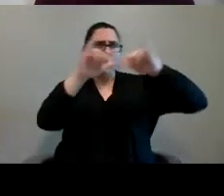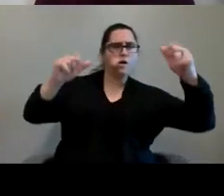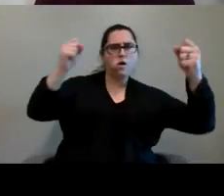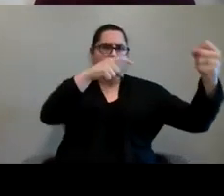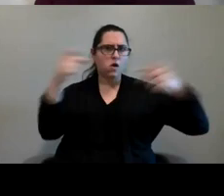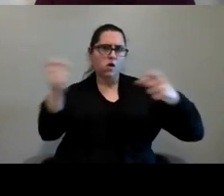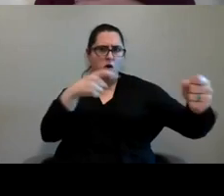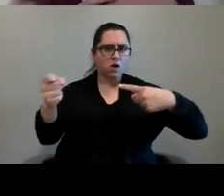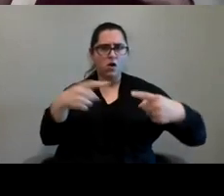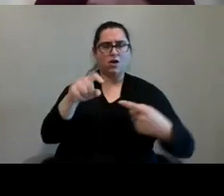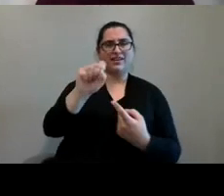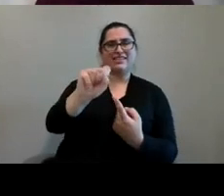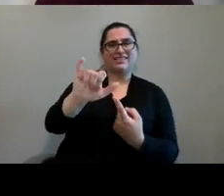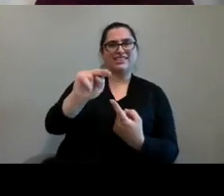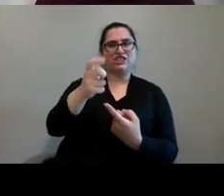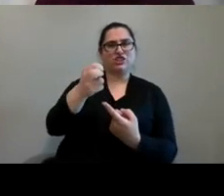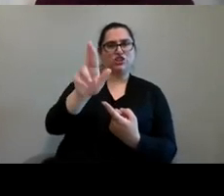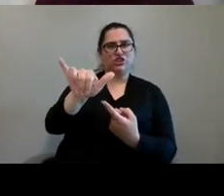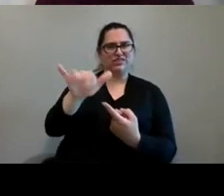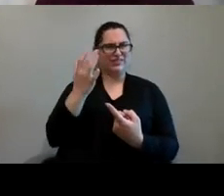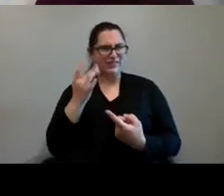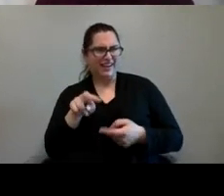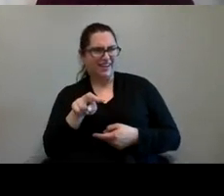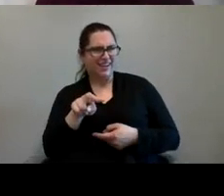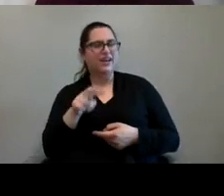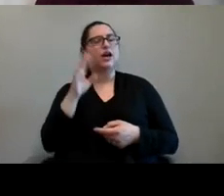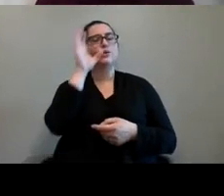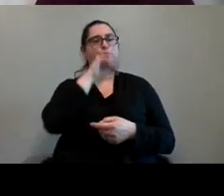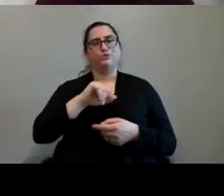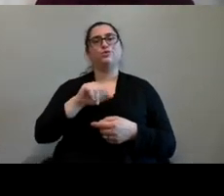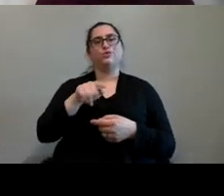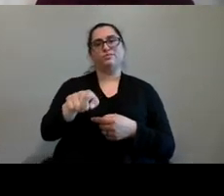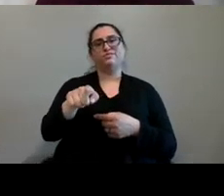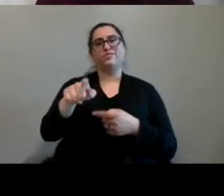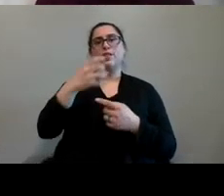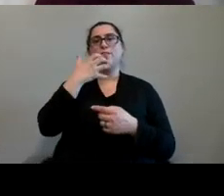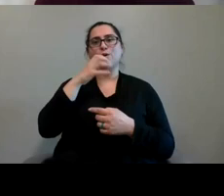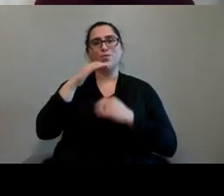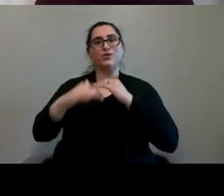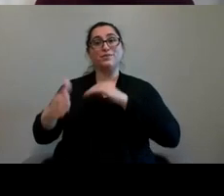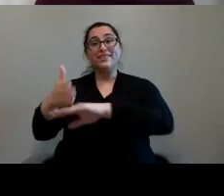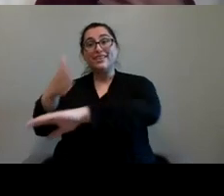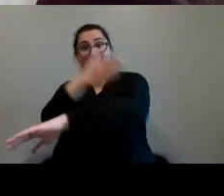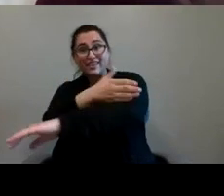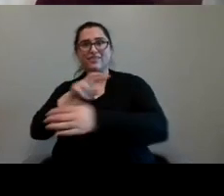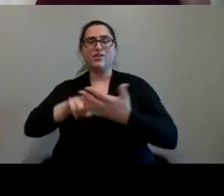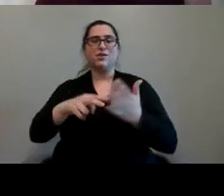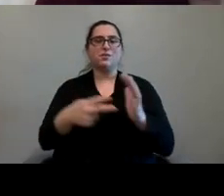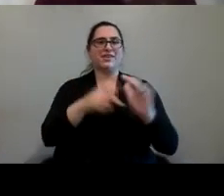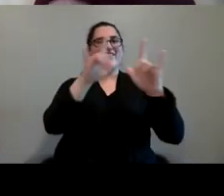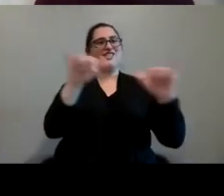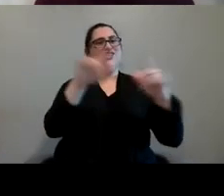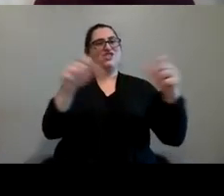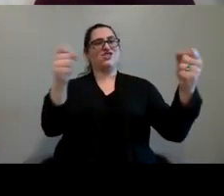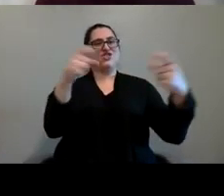that is mostly mediated by this really stark improvement in thermostability from 74 to